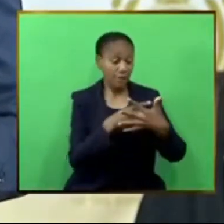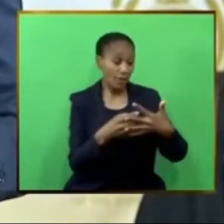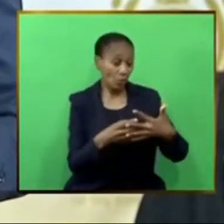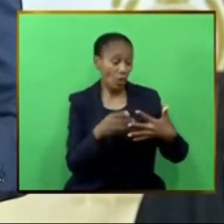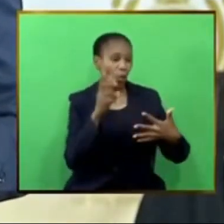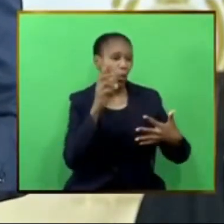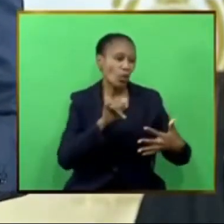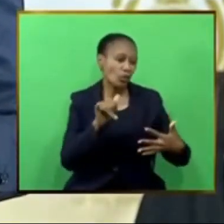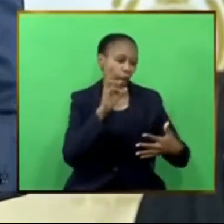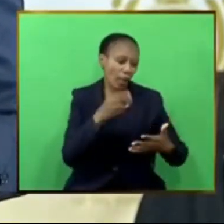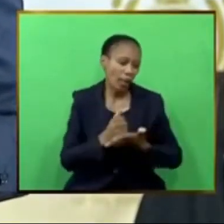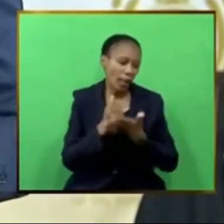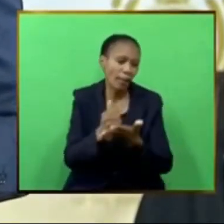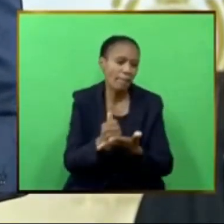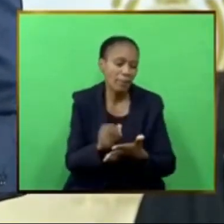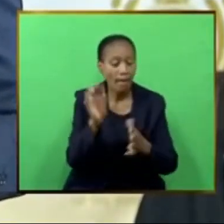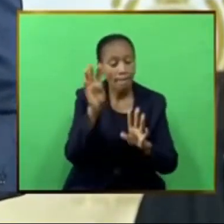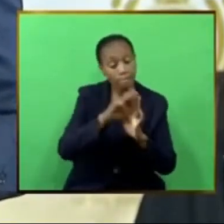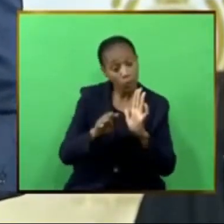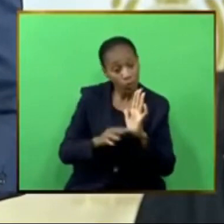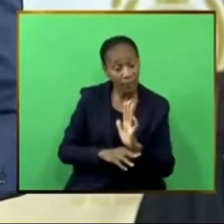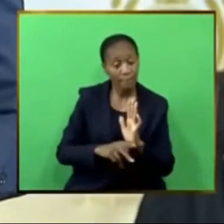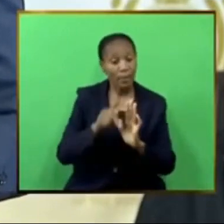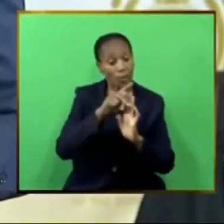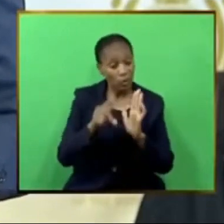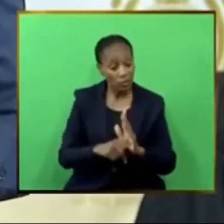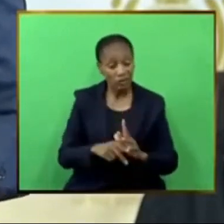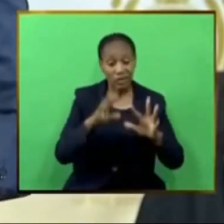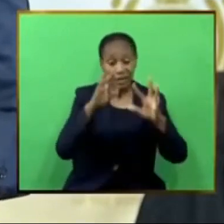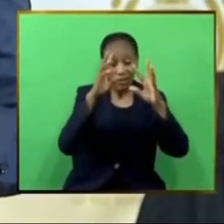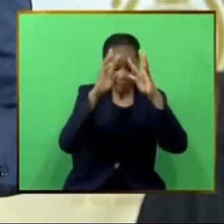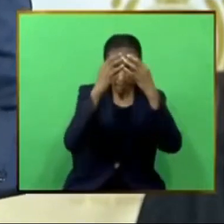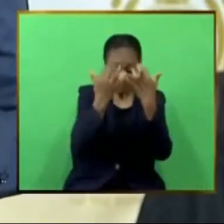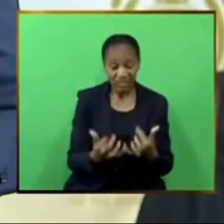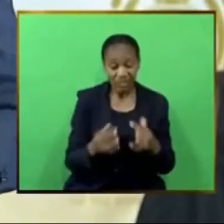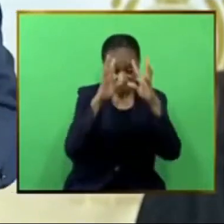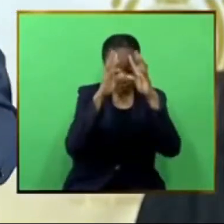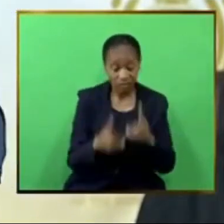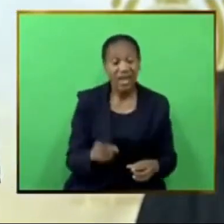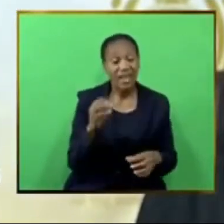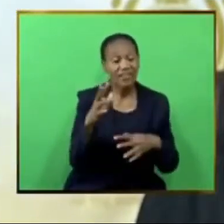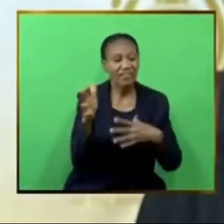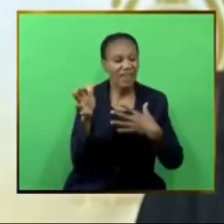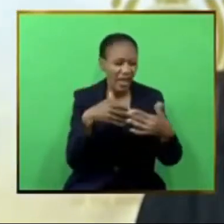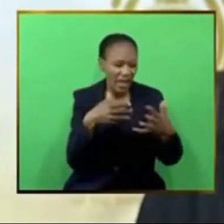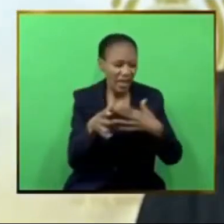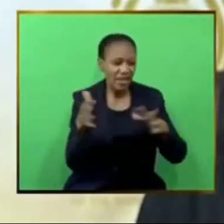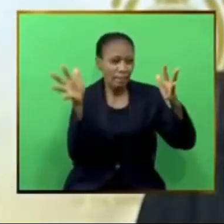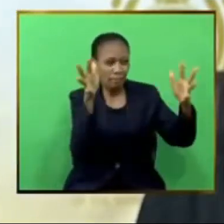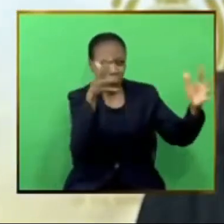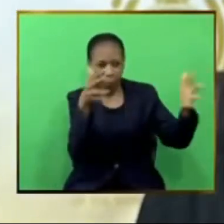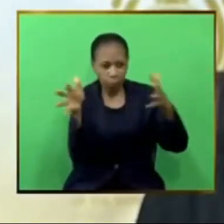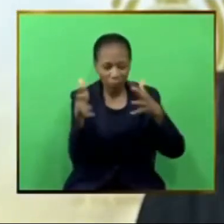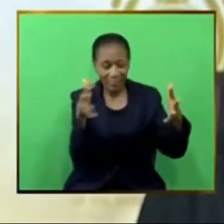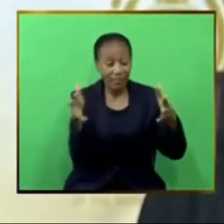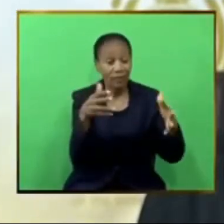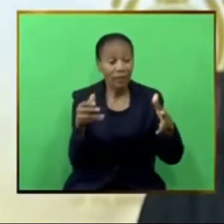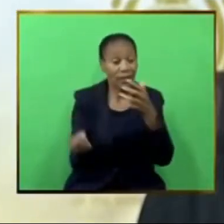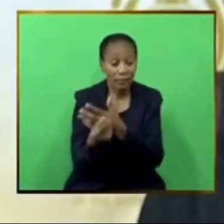influence policy, planning, and budget decisions by tracking climate-related expenditure in public